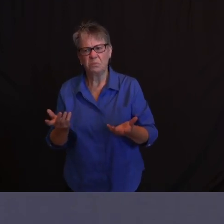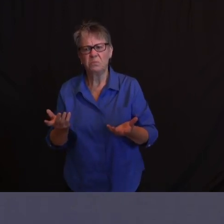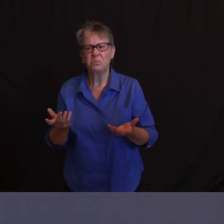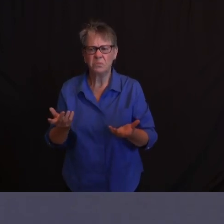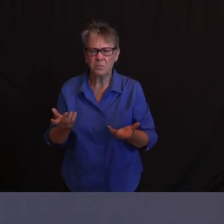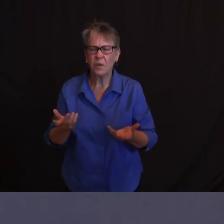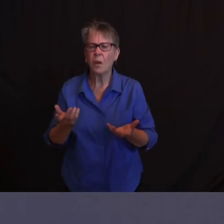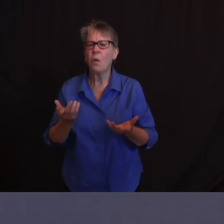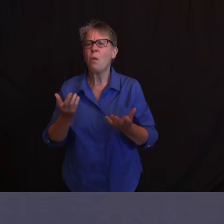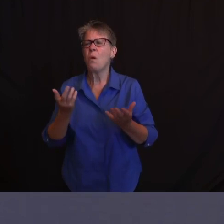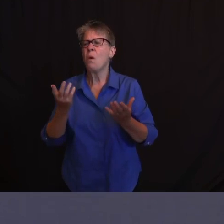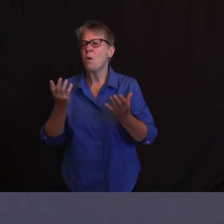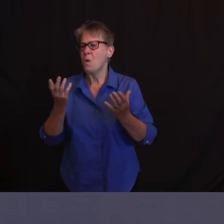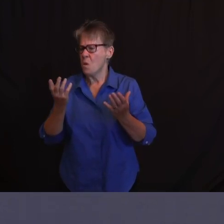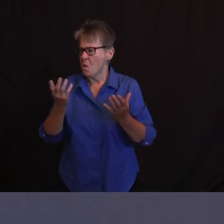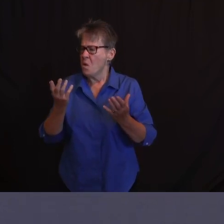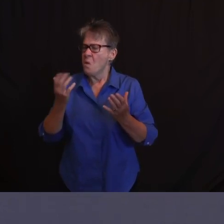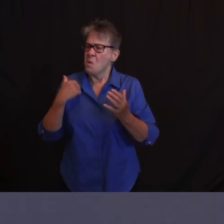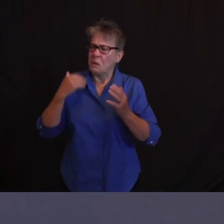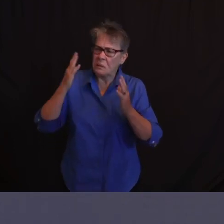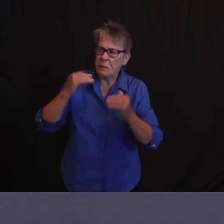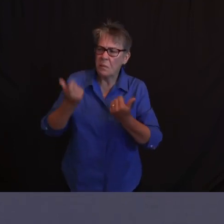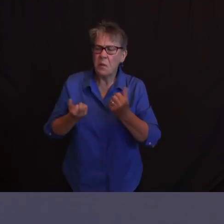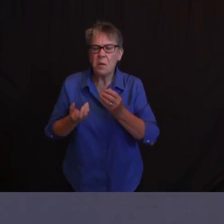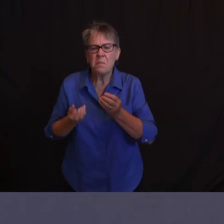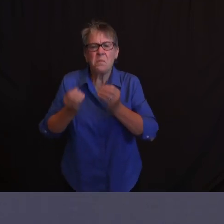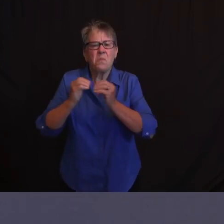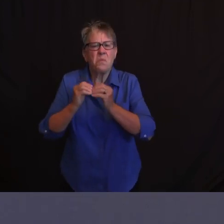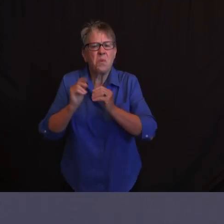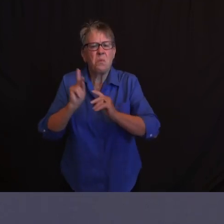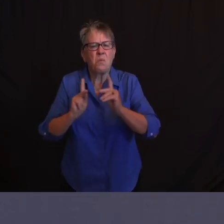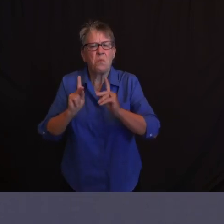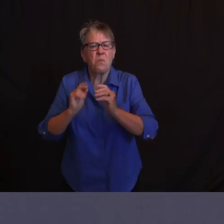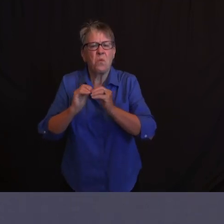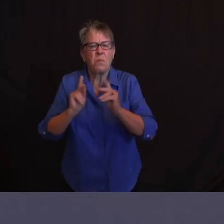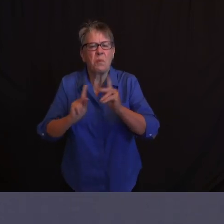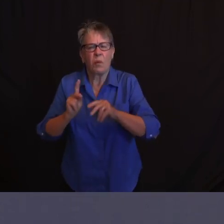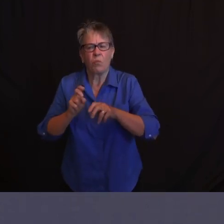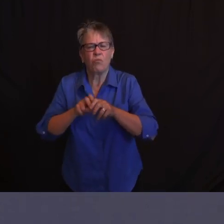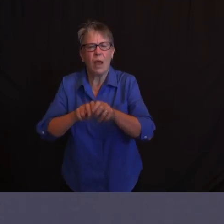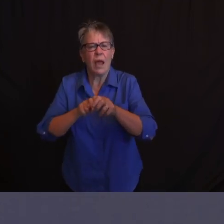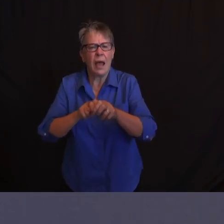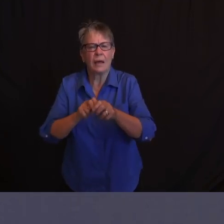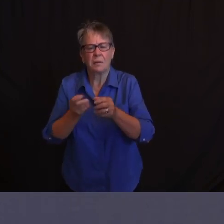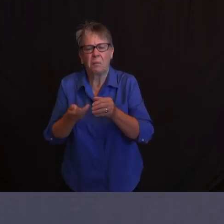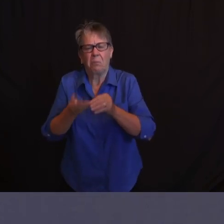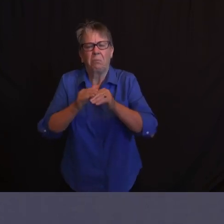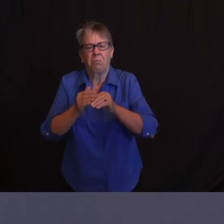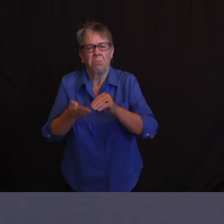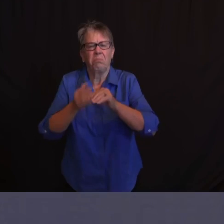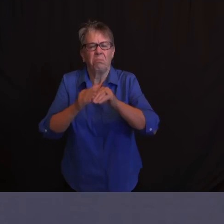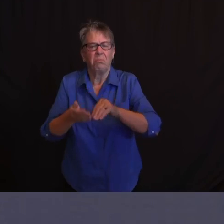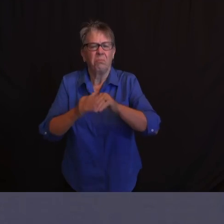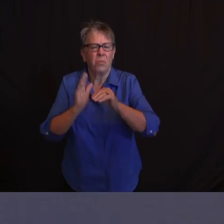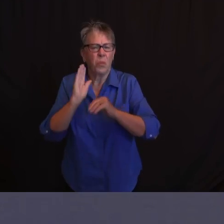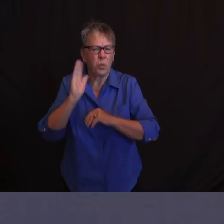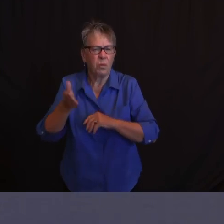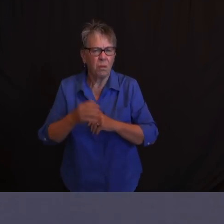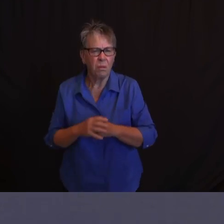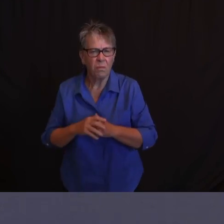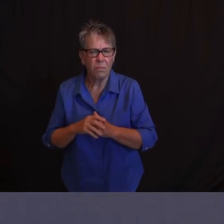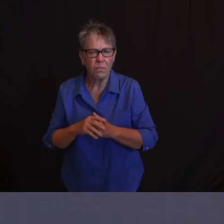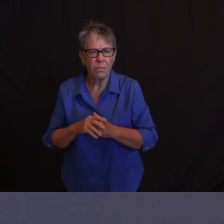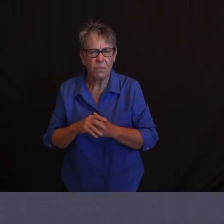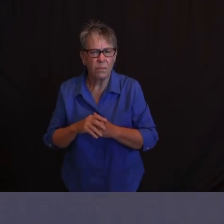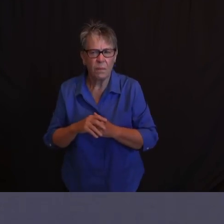cases where you're bumping up against or maybe exceeding the 50%. But whether it's below or above 50%,